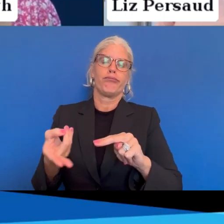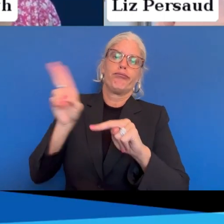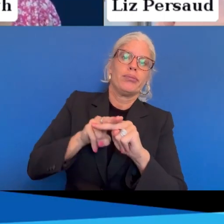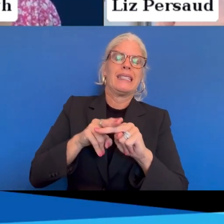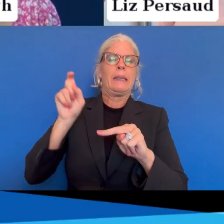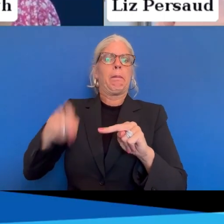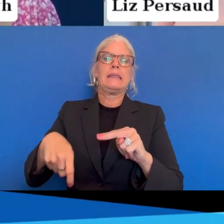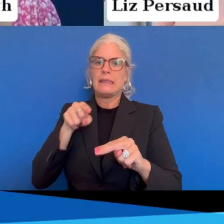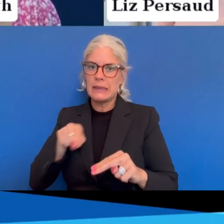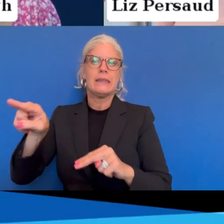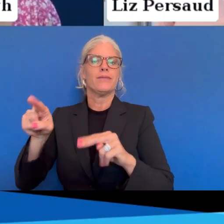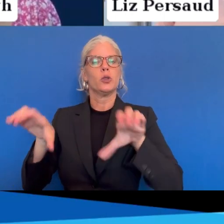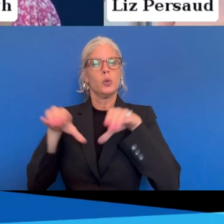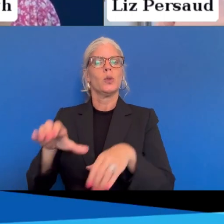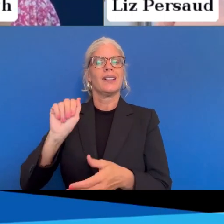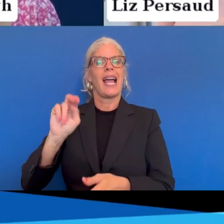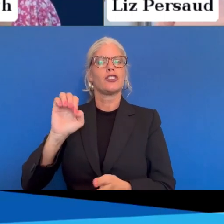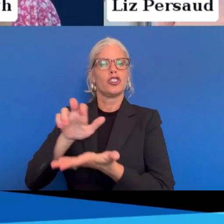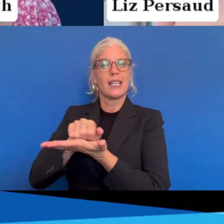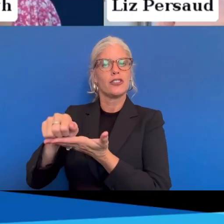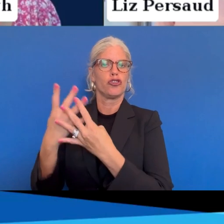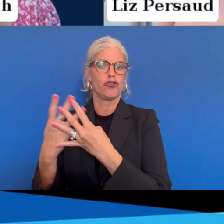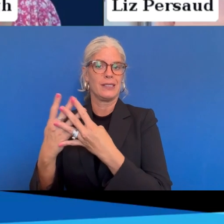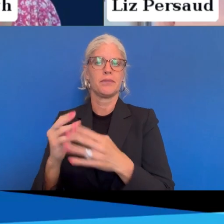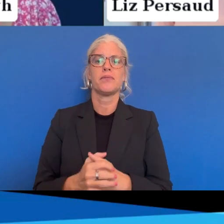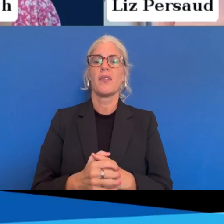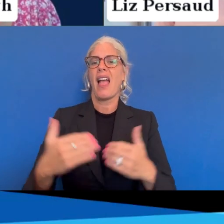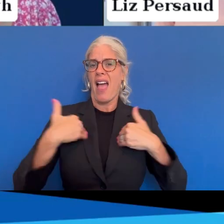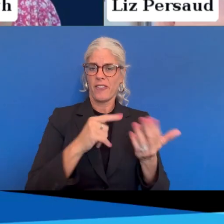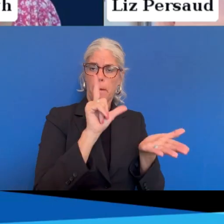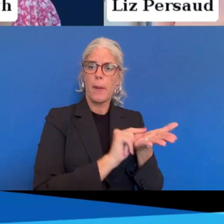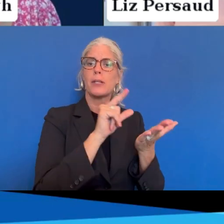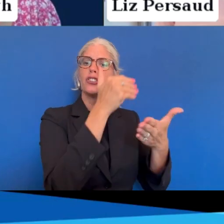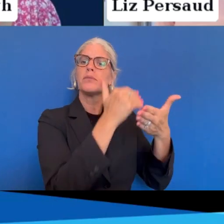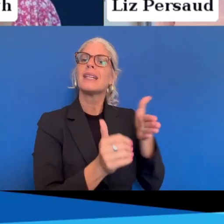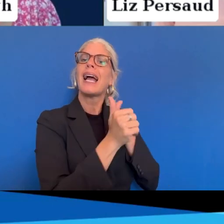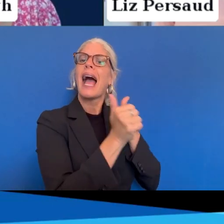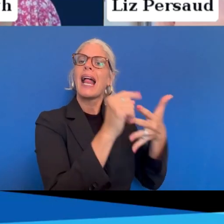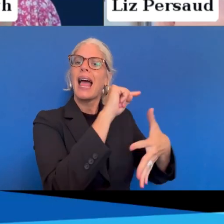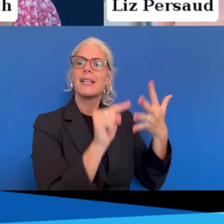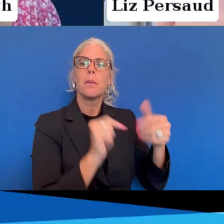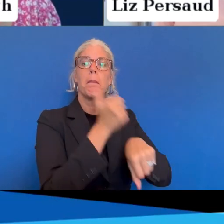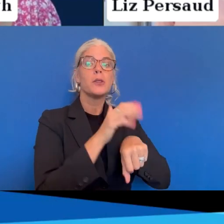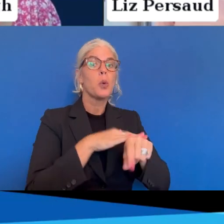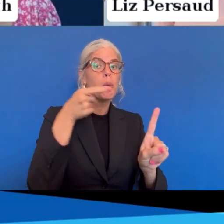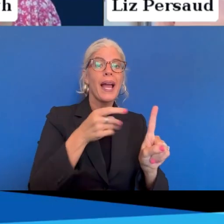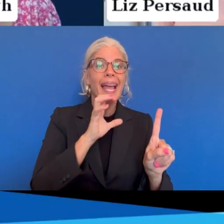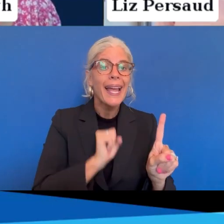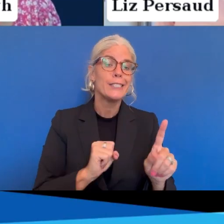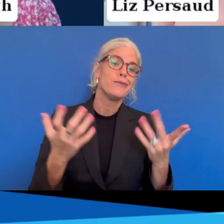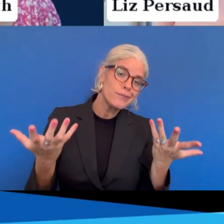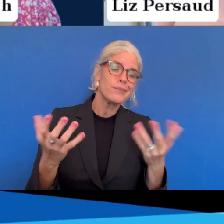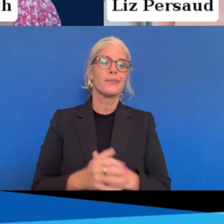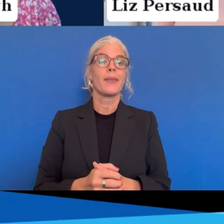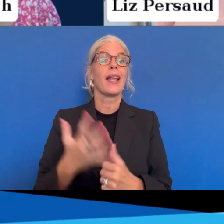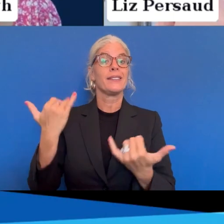published guidelines based on age. So the American Pediatrics, American Internal Medicine